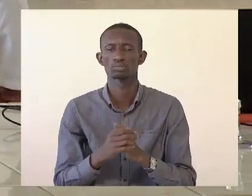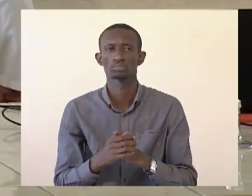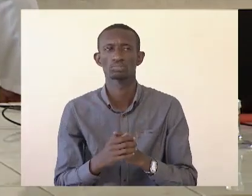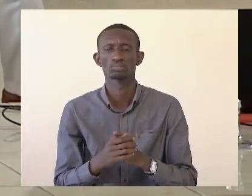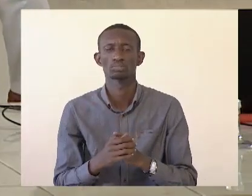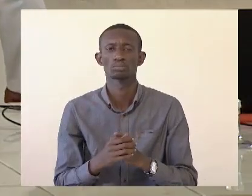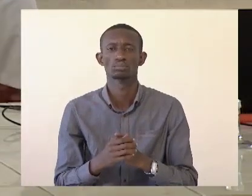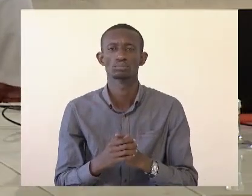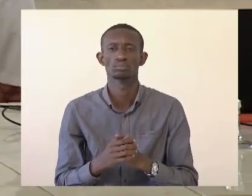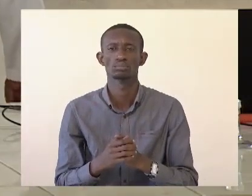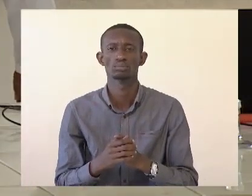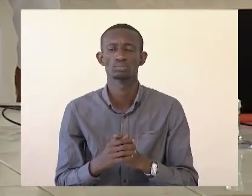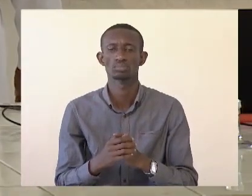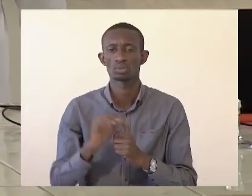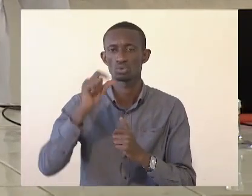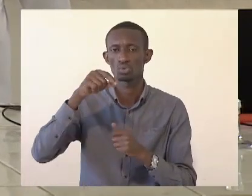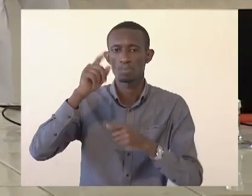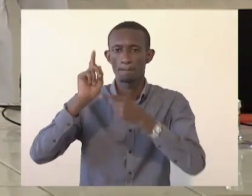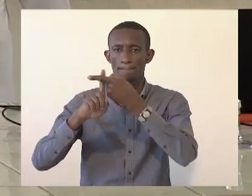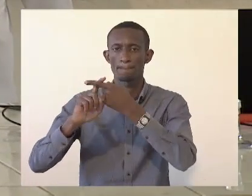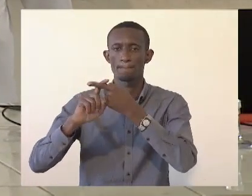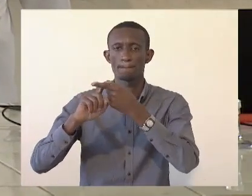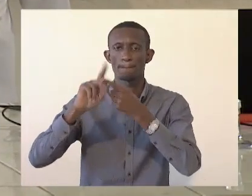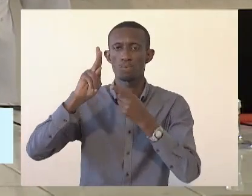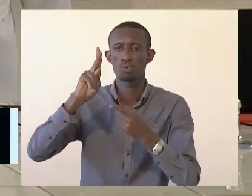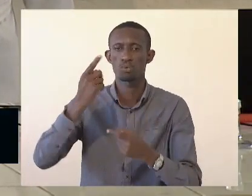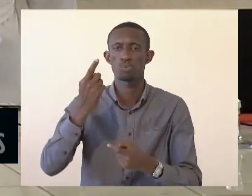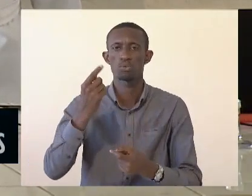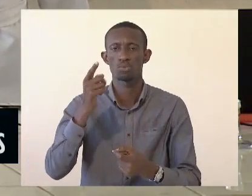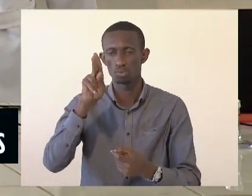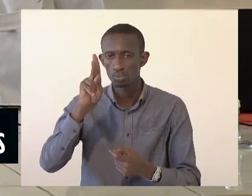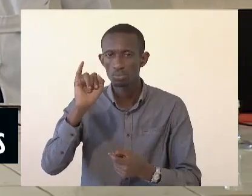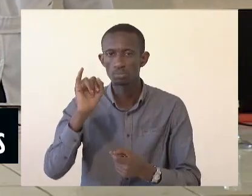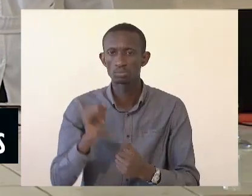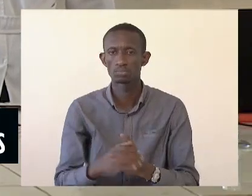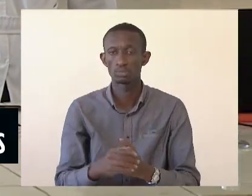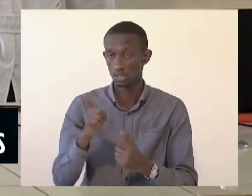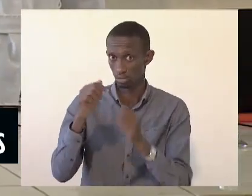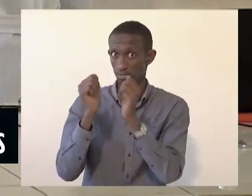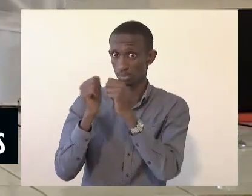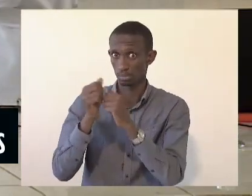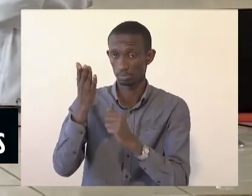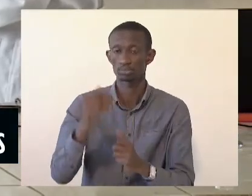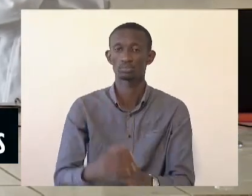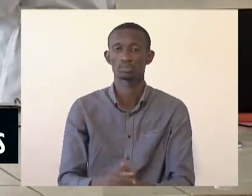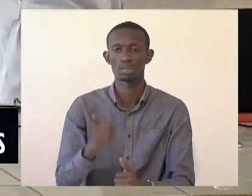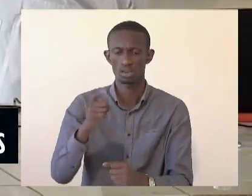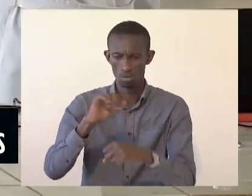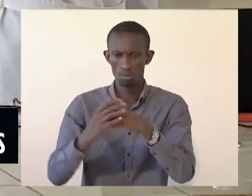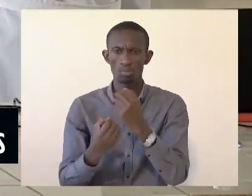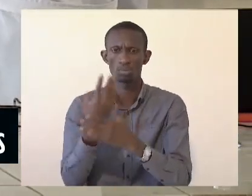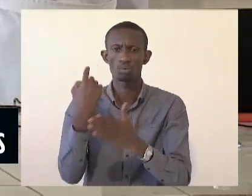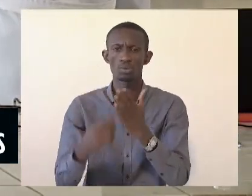reacting with potassium iodide. Potassium iodide is also soluble in water. What do we